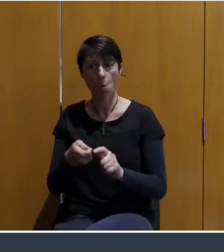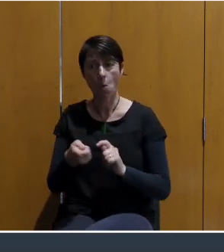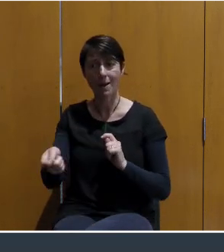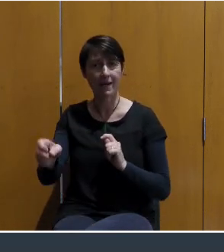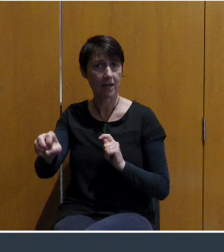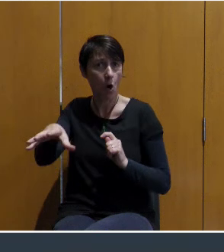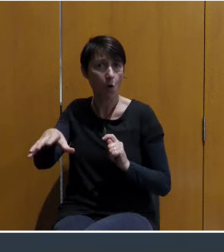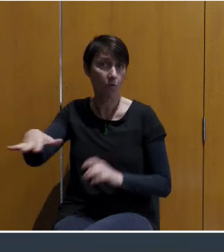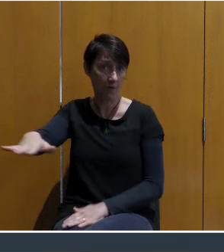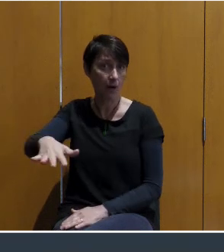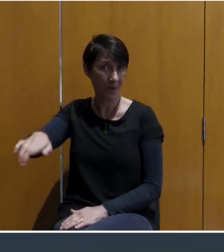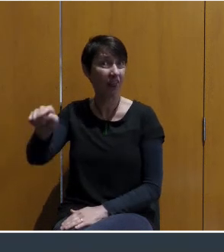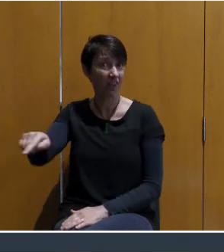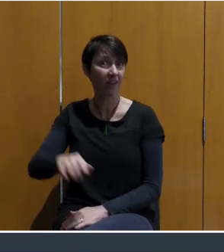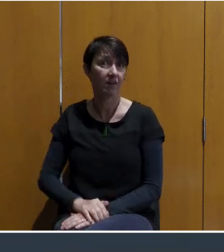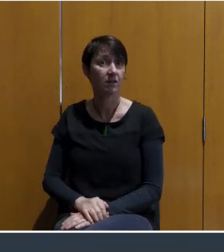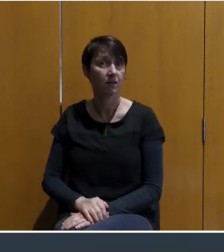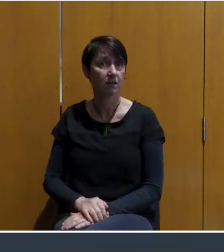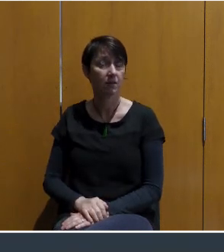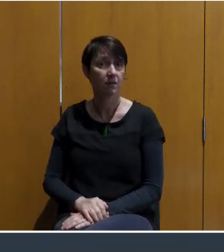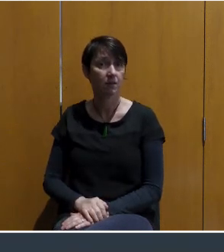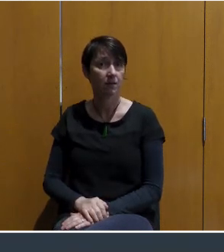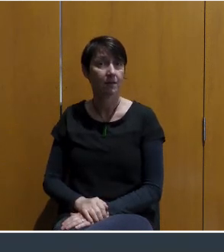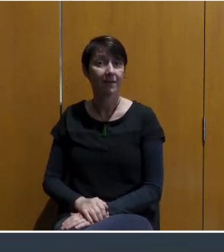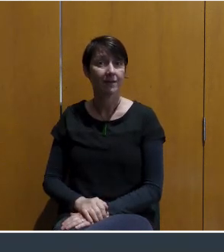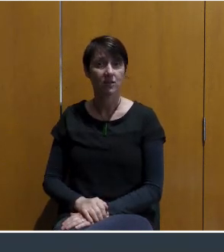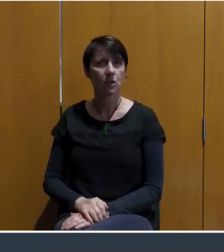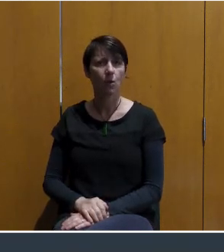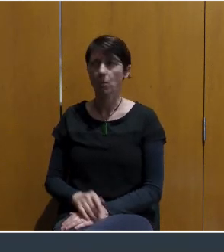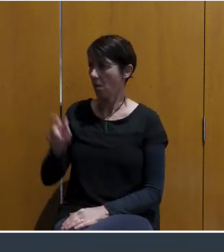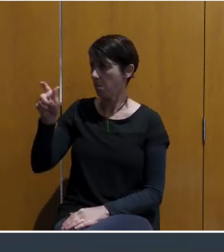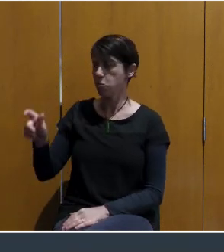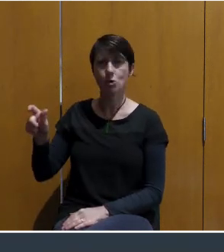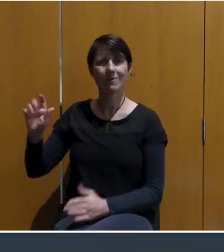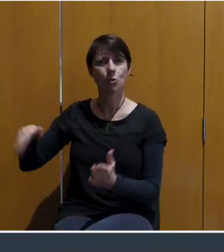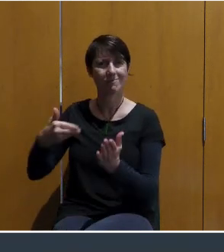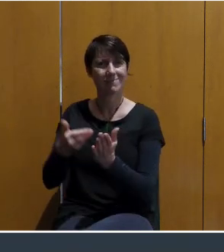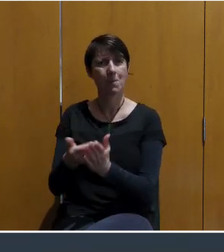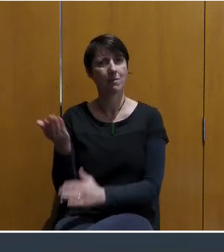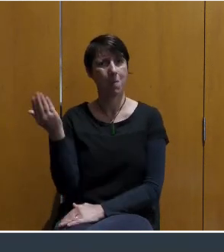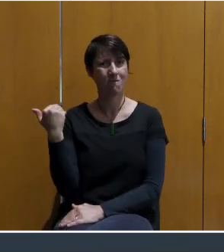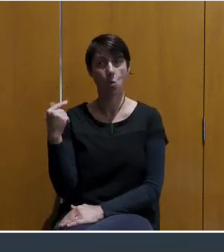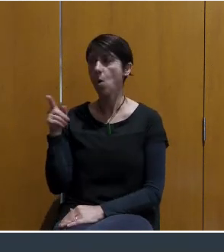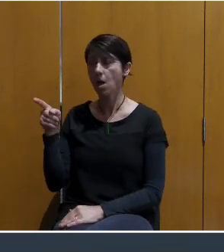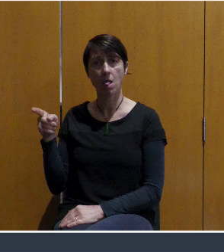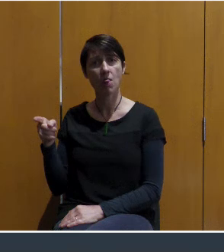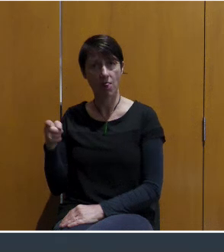301. They have included a map, and I think that is worthwhile considering that,